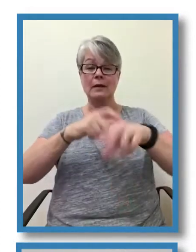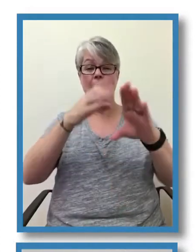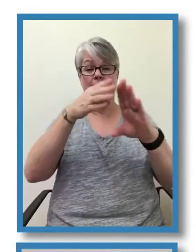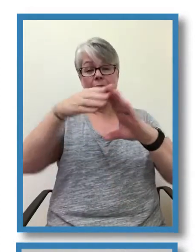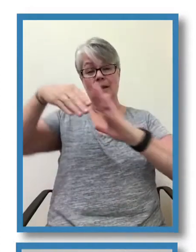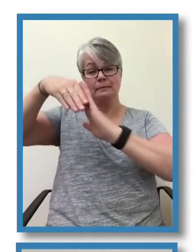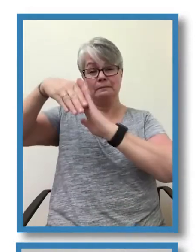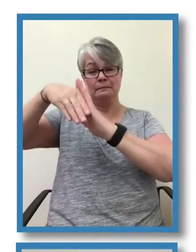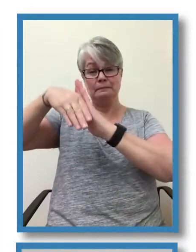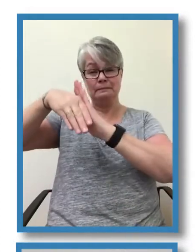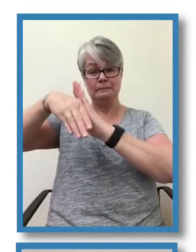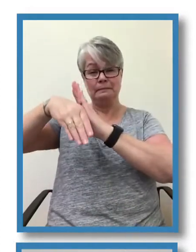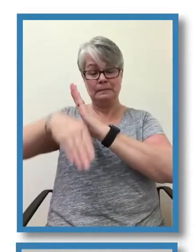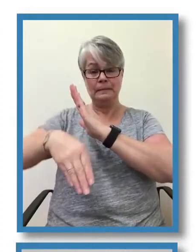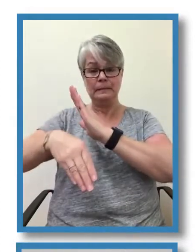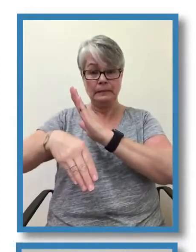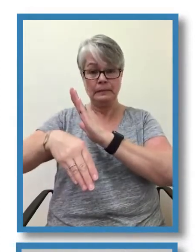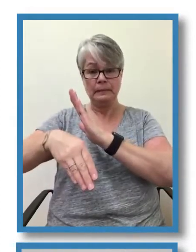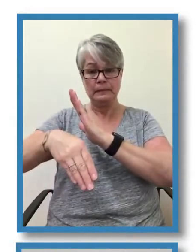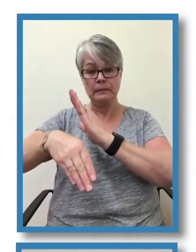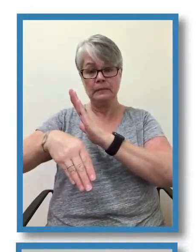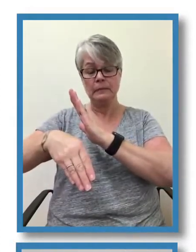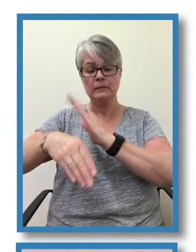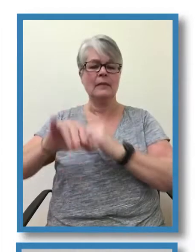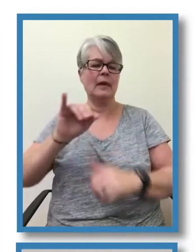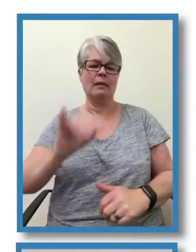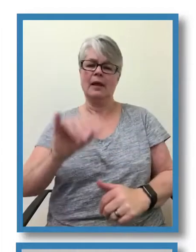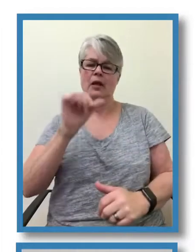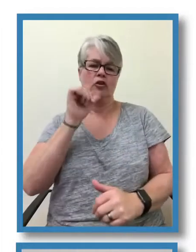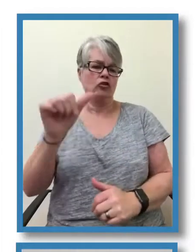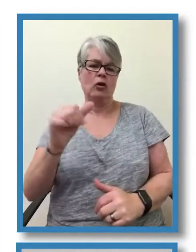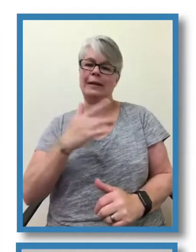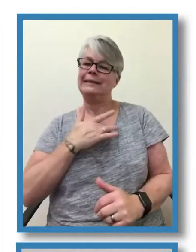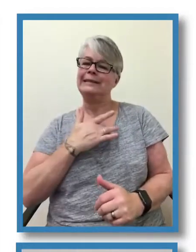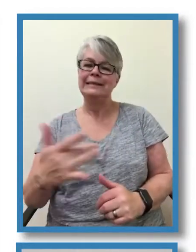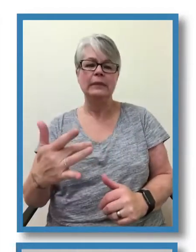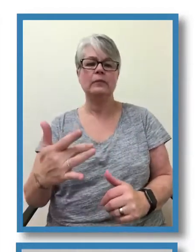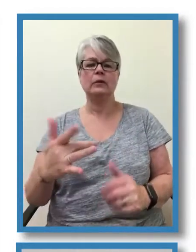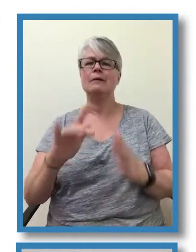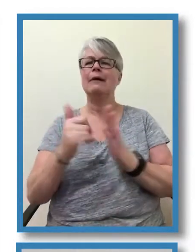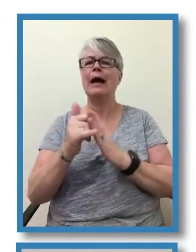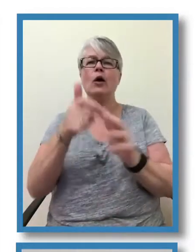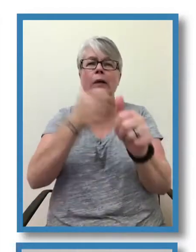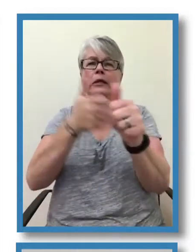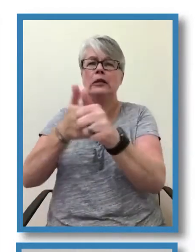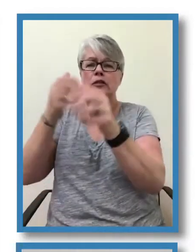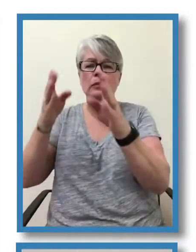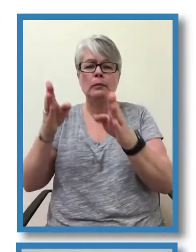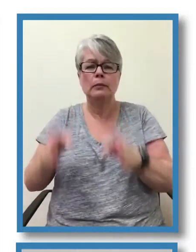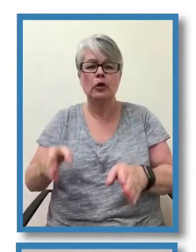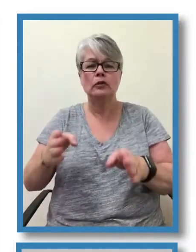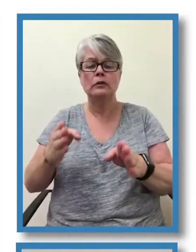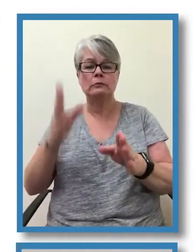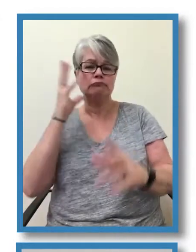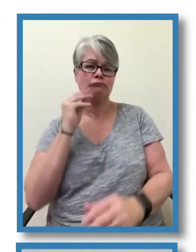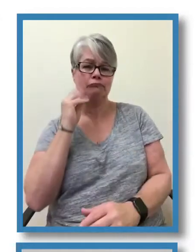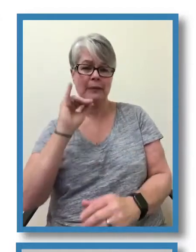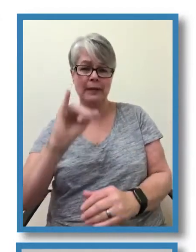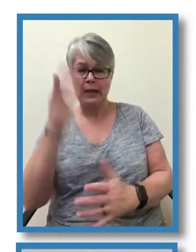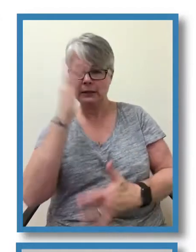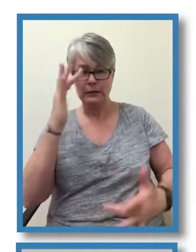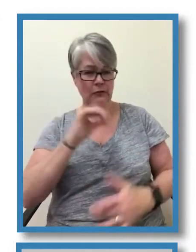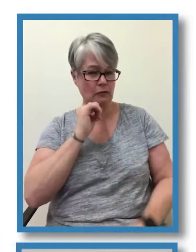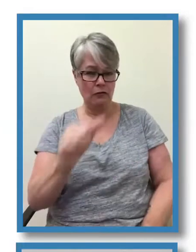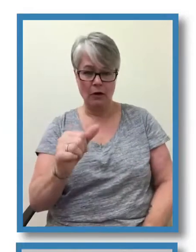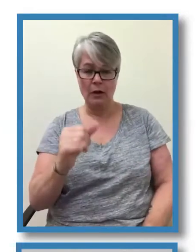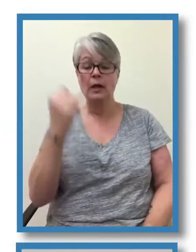1,000 people, this is what it might look like. But you can see it's not a straight line decline. It is a sigmoid curve,